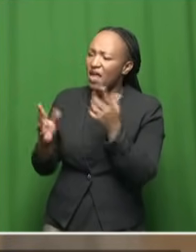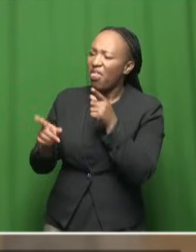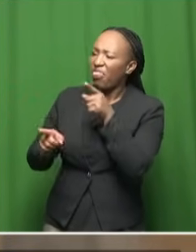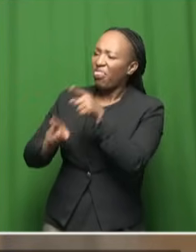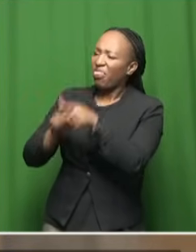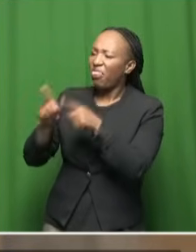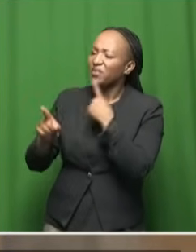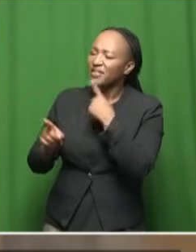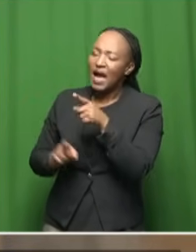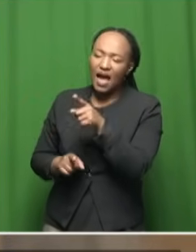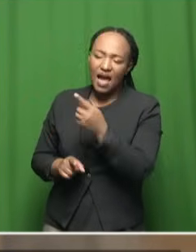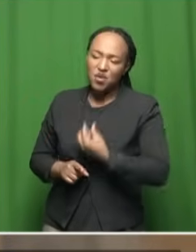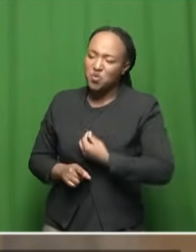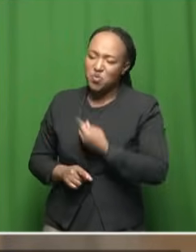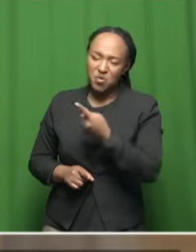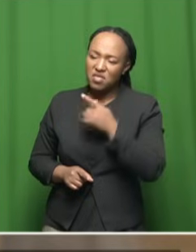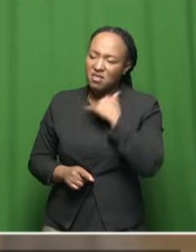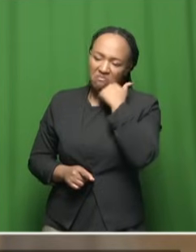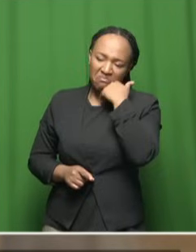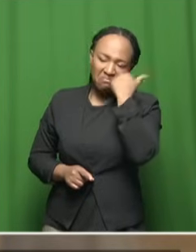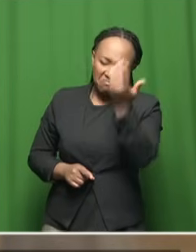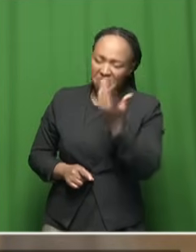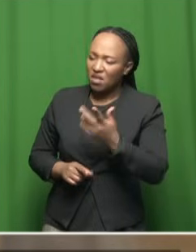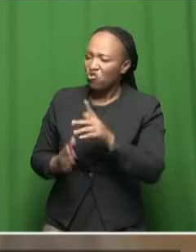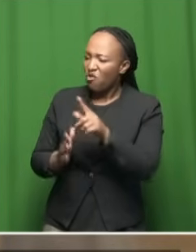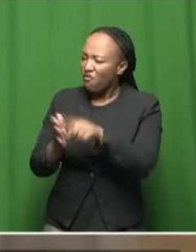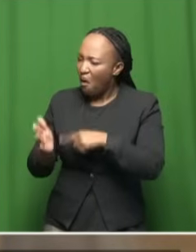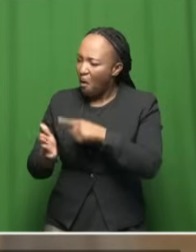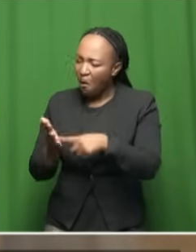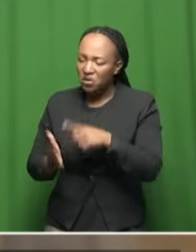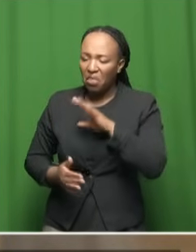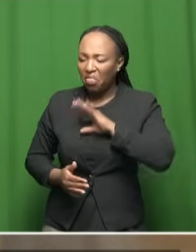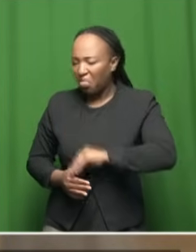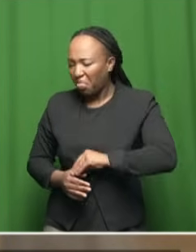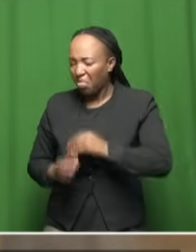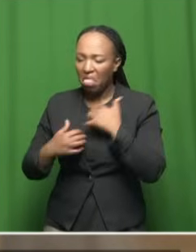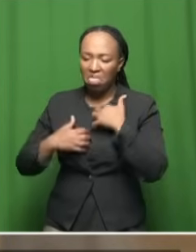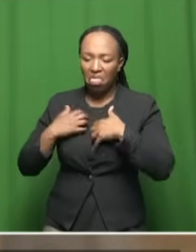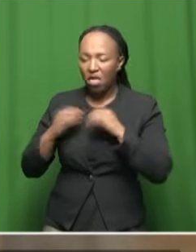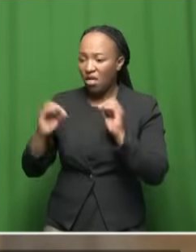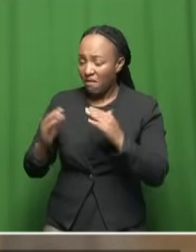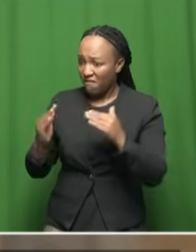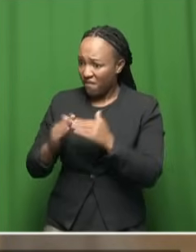voter apathy. Do you think this is a fair criticism of young people?